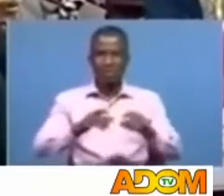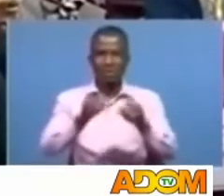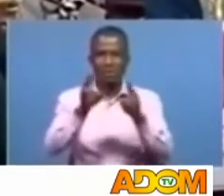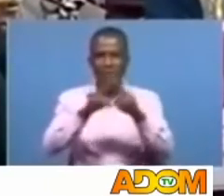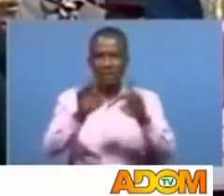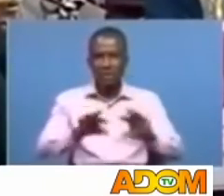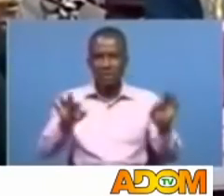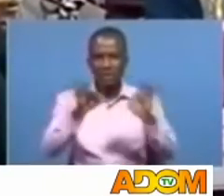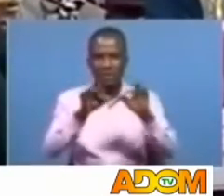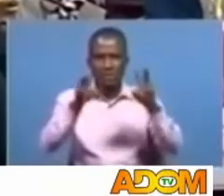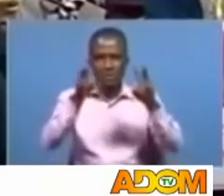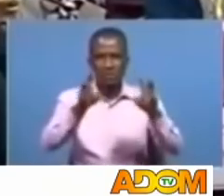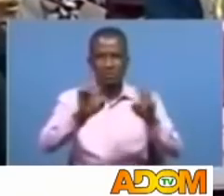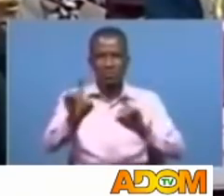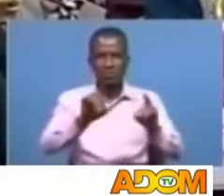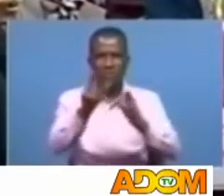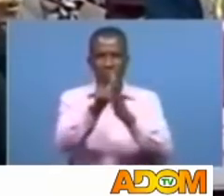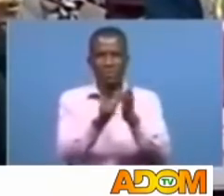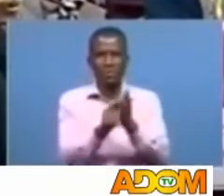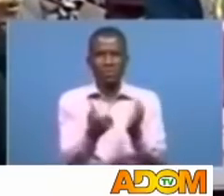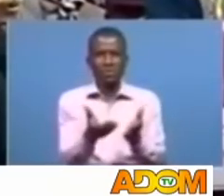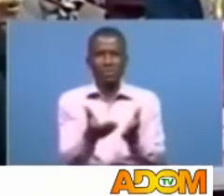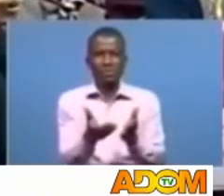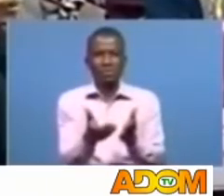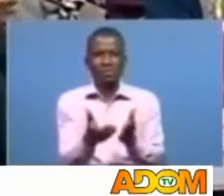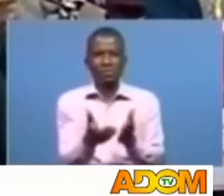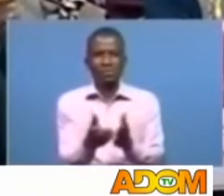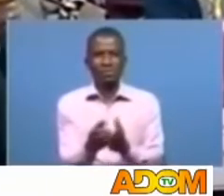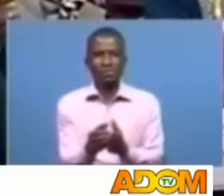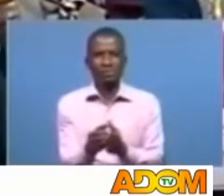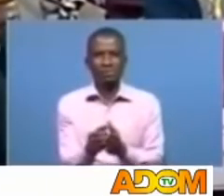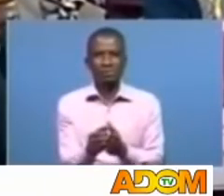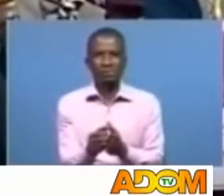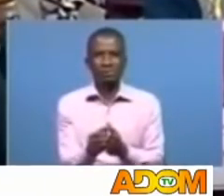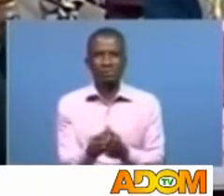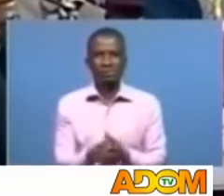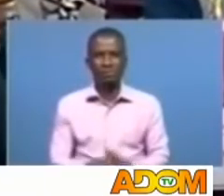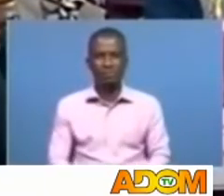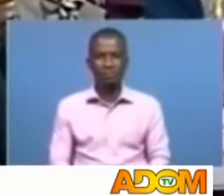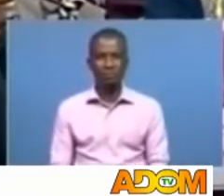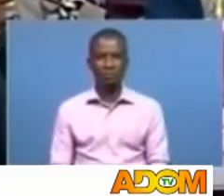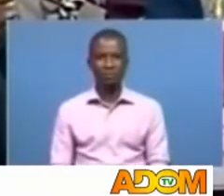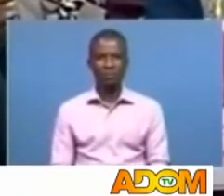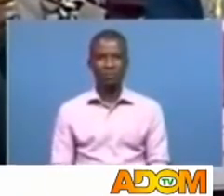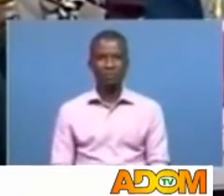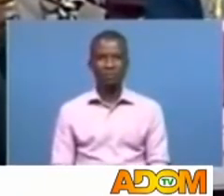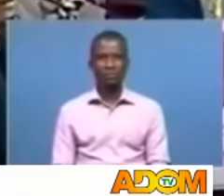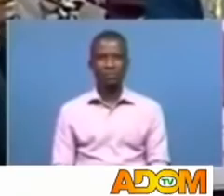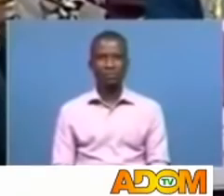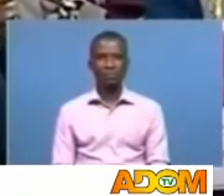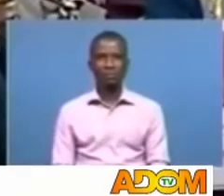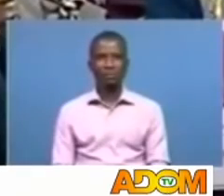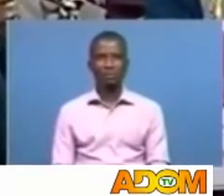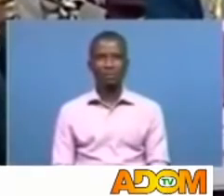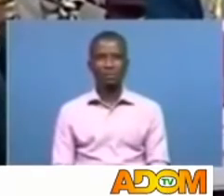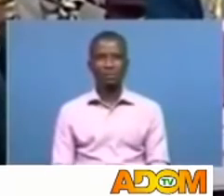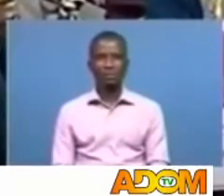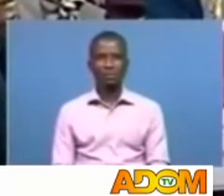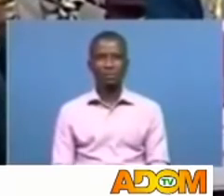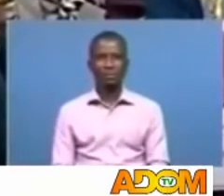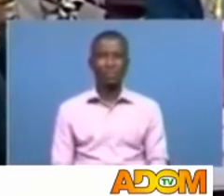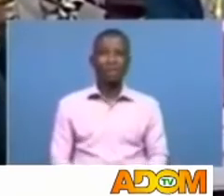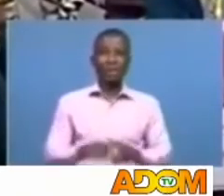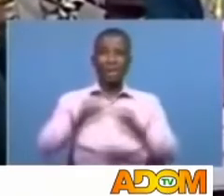irrelevant to the issue in the statute anyway. And so we move to ground D. And in ground D,